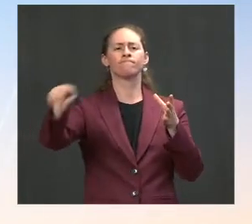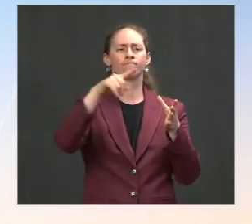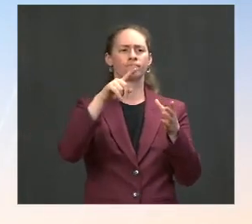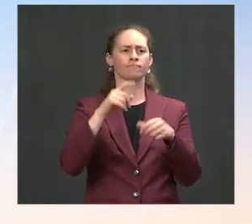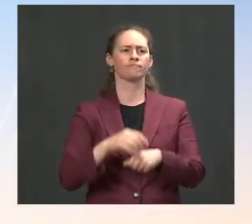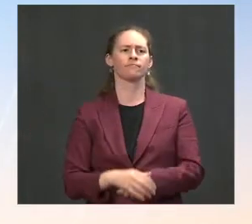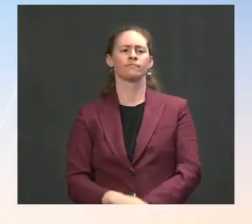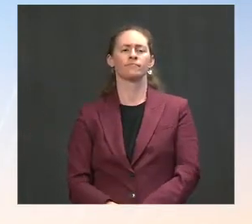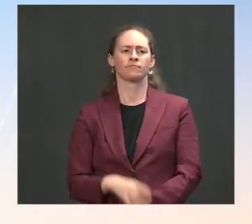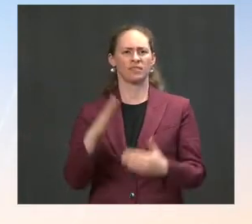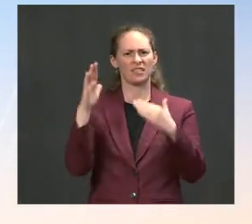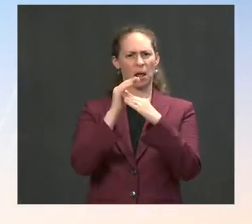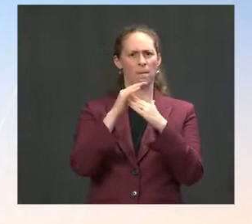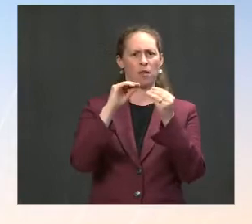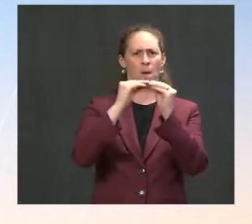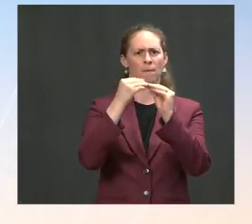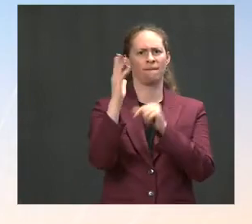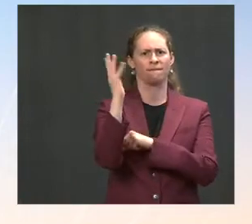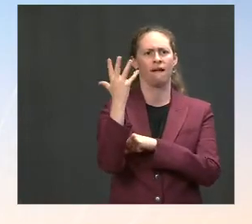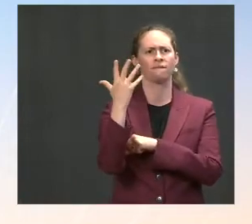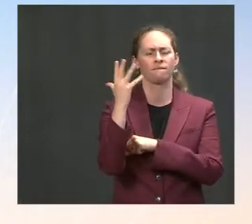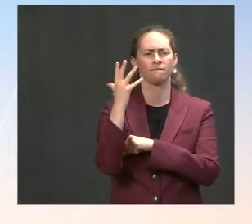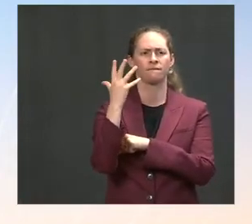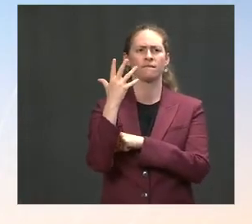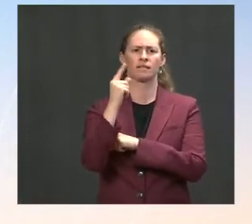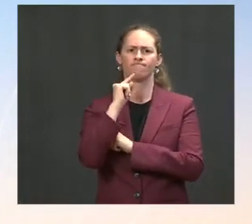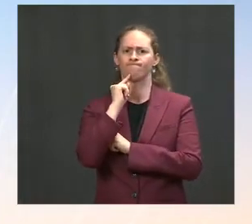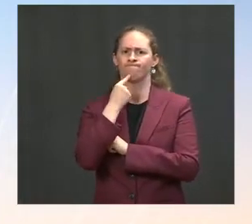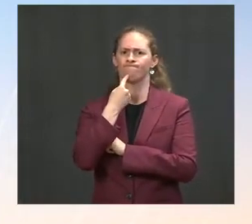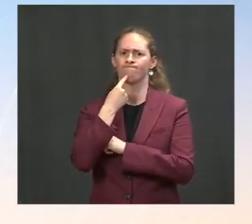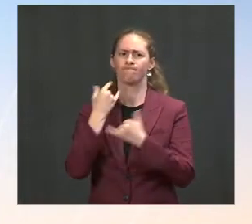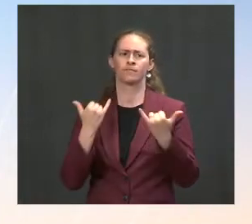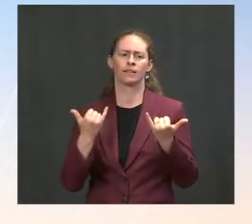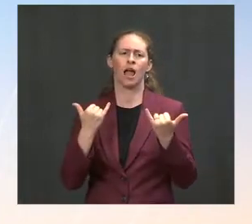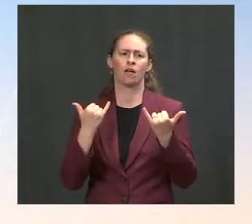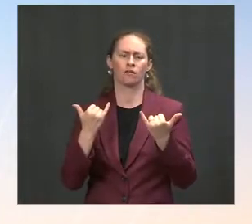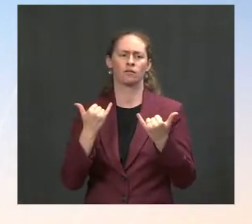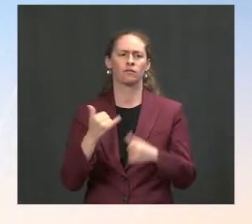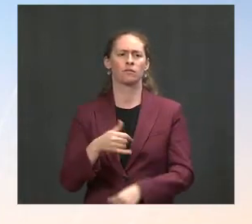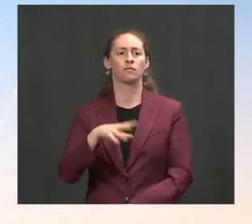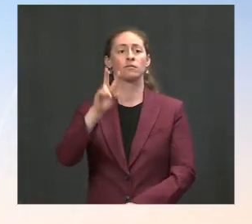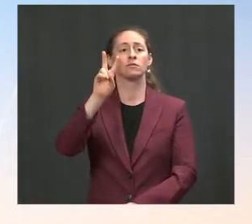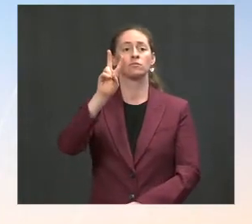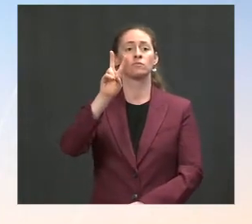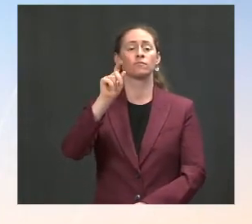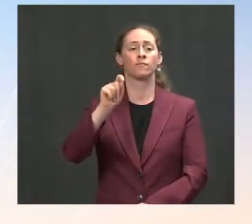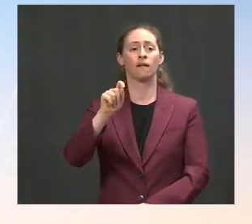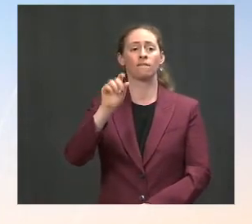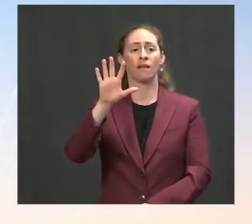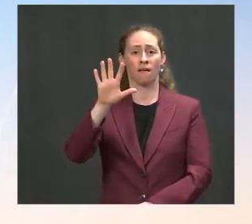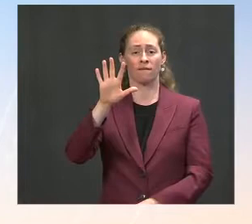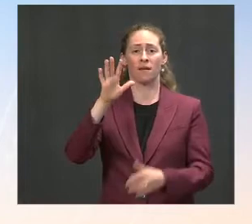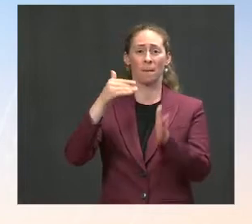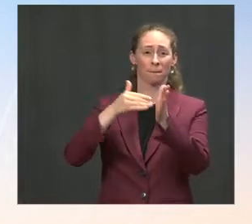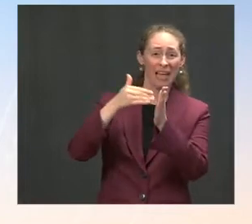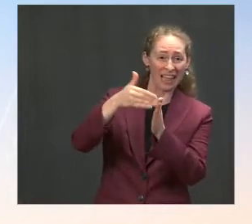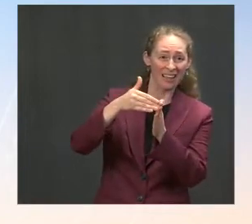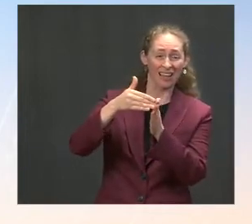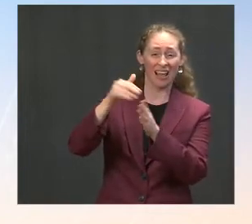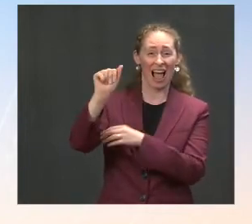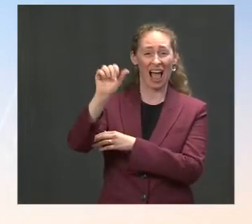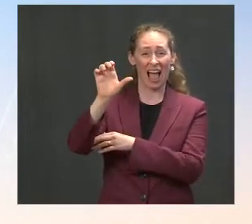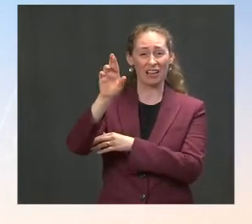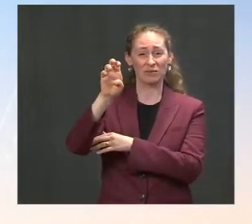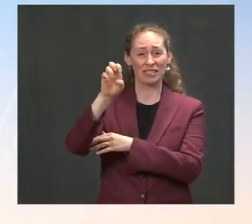significant fire activity. And as of today, 2.5 million acres have burned across the United States. In the past 2 weeks alone, the number of